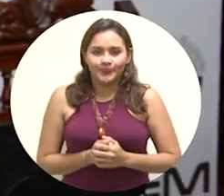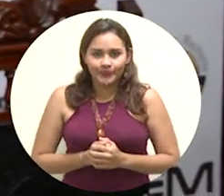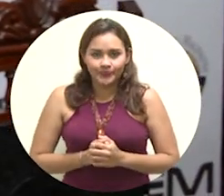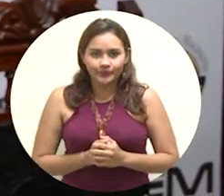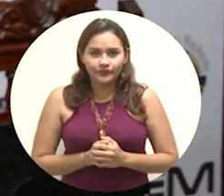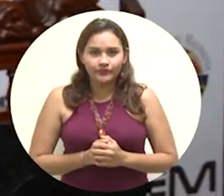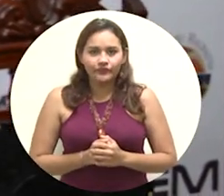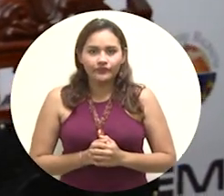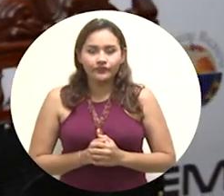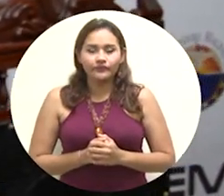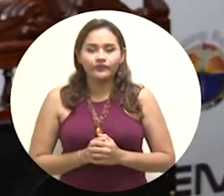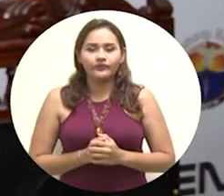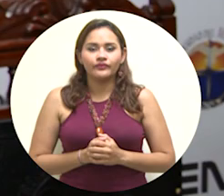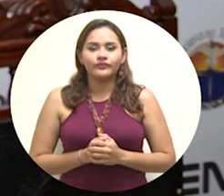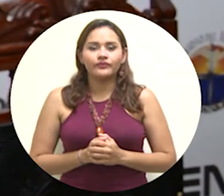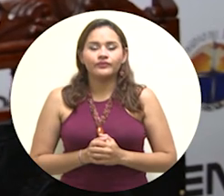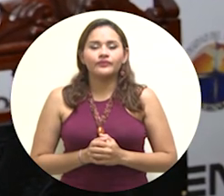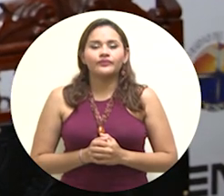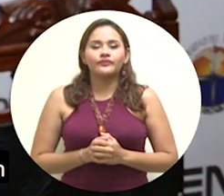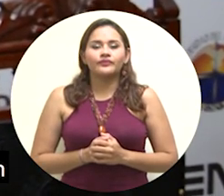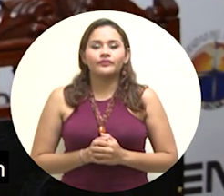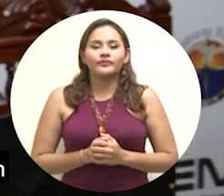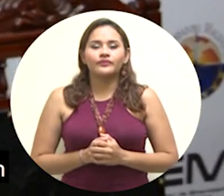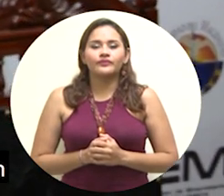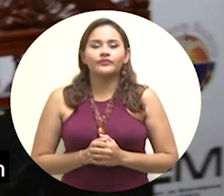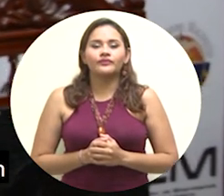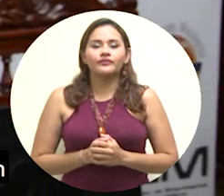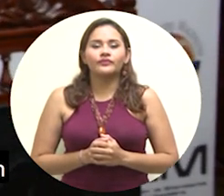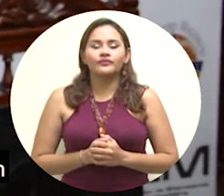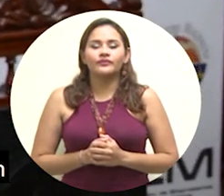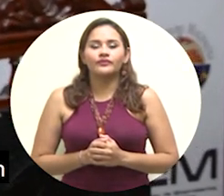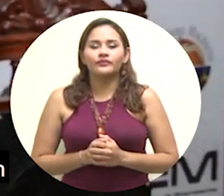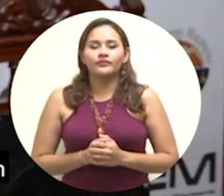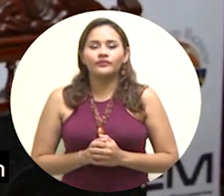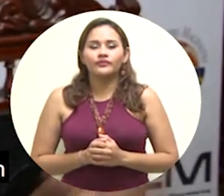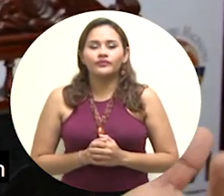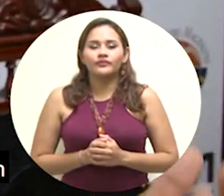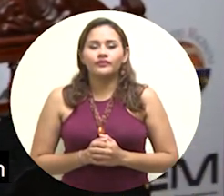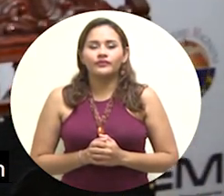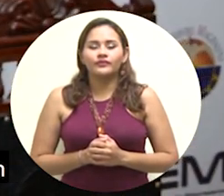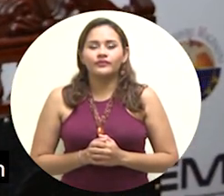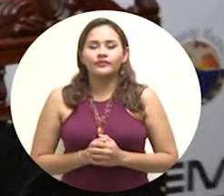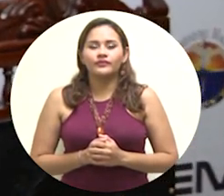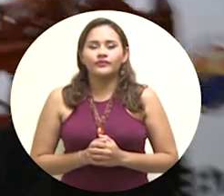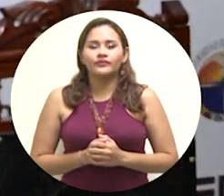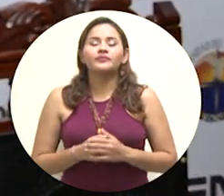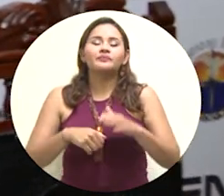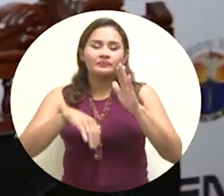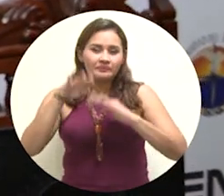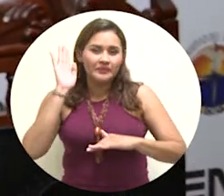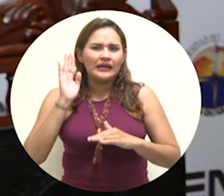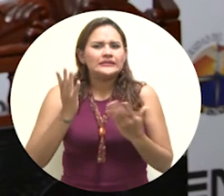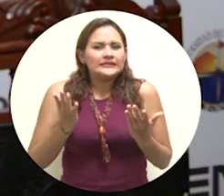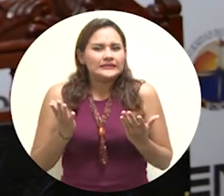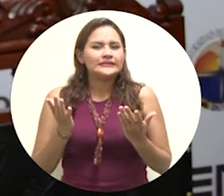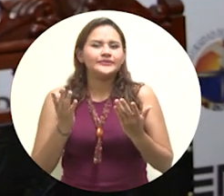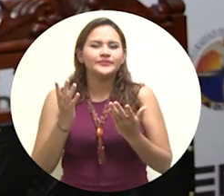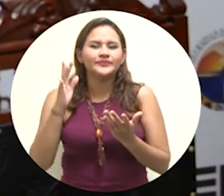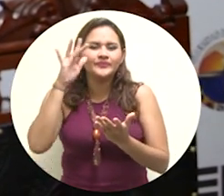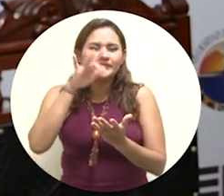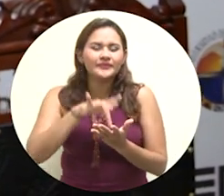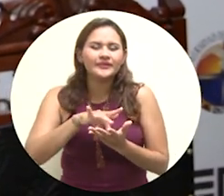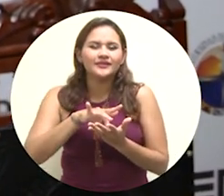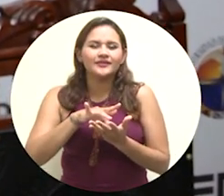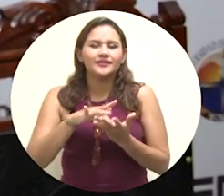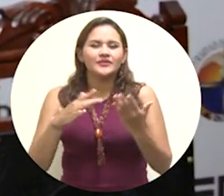time in Santa Marta and this particular university. I'm really honored to be part of this Congress. Based on